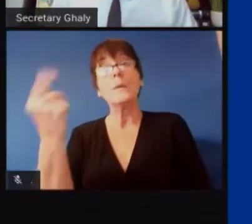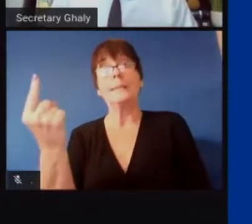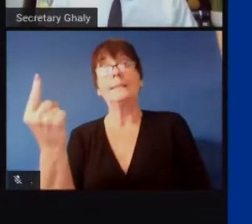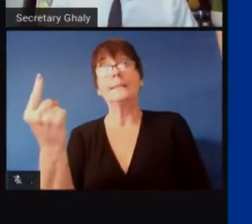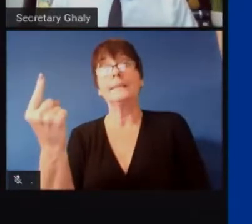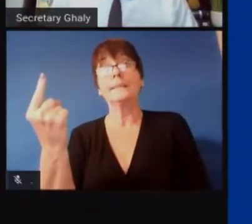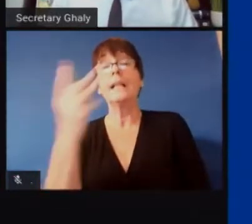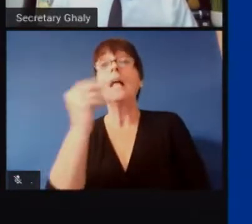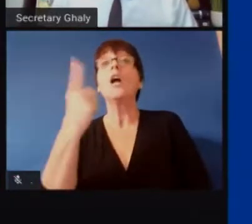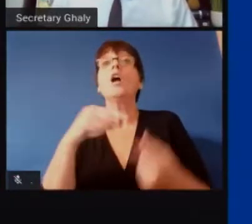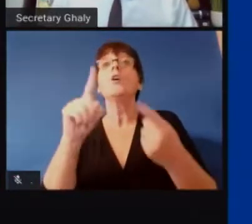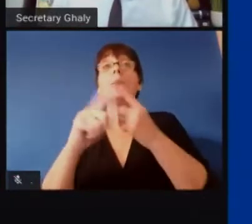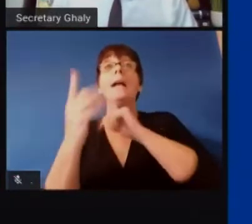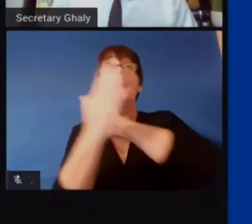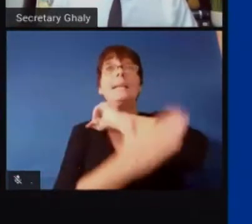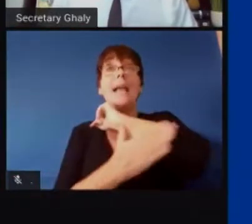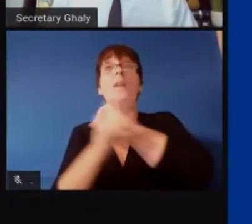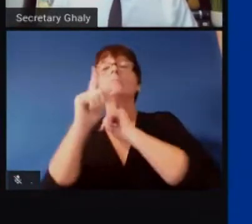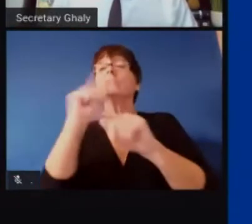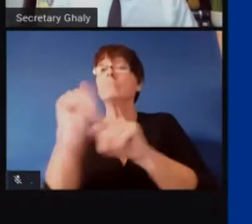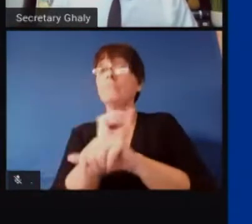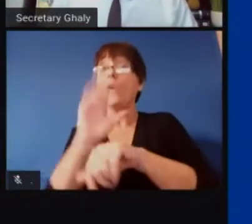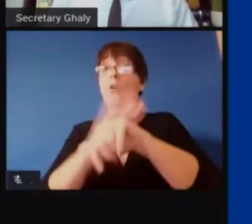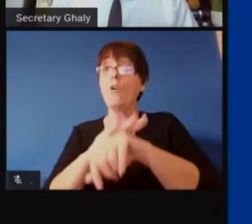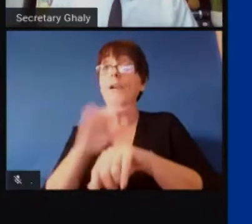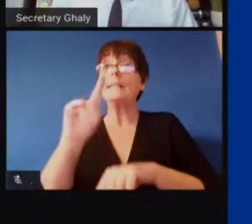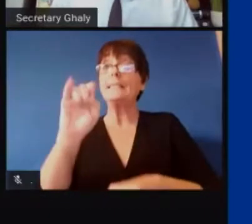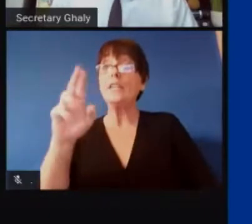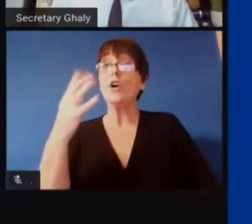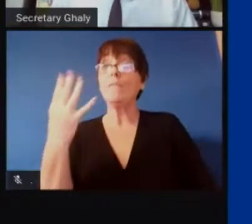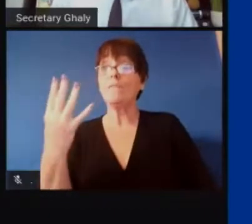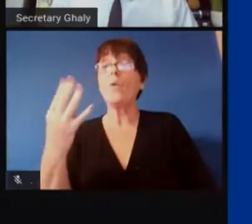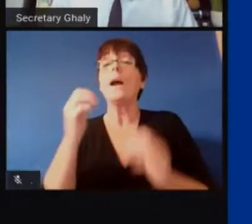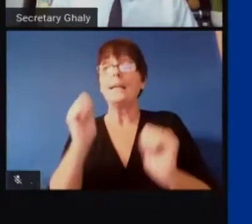and then when a county is in Tier 4, they can move up